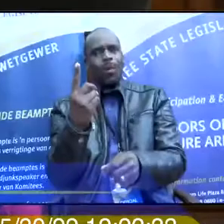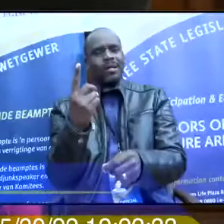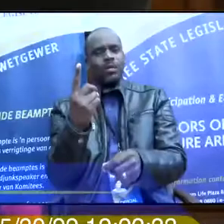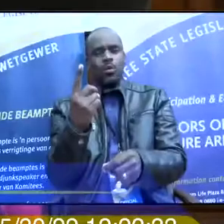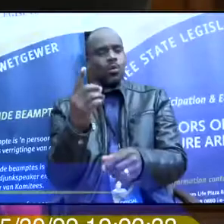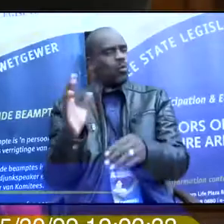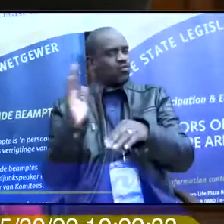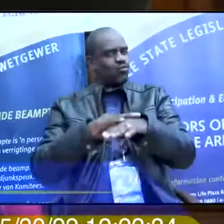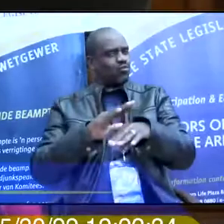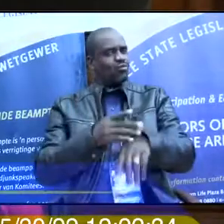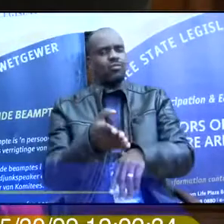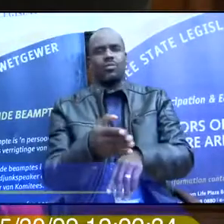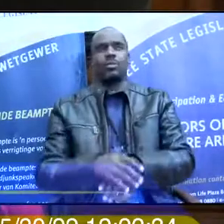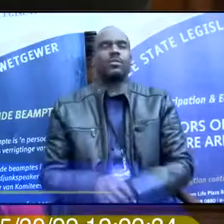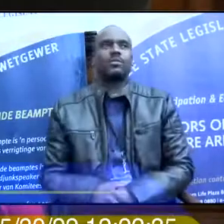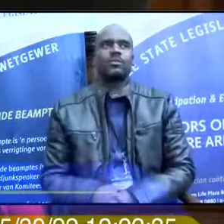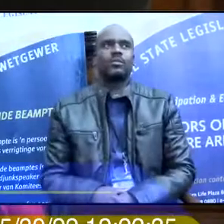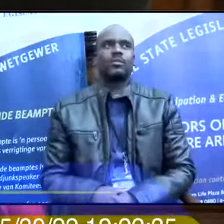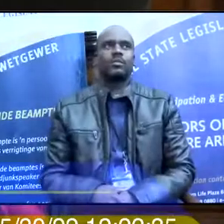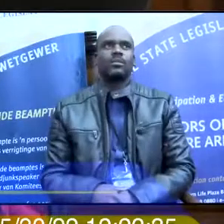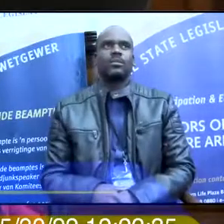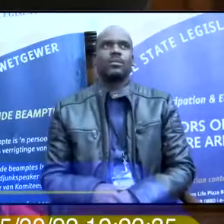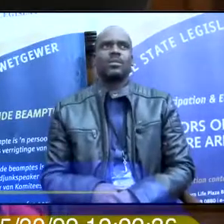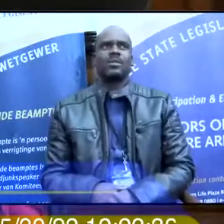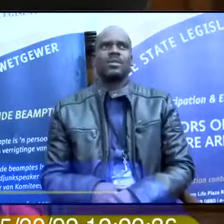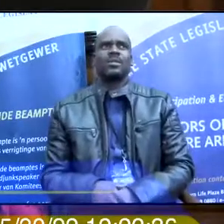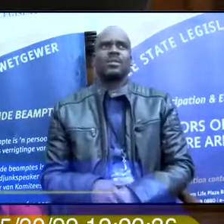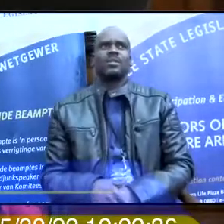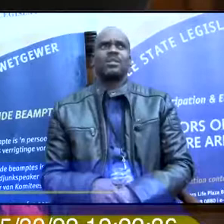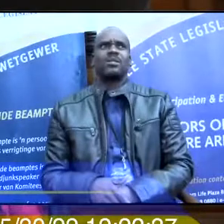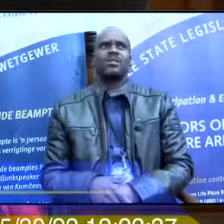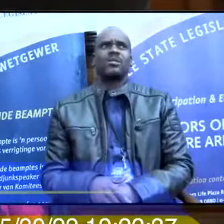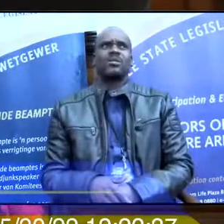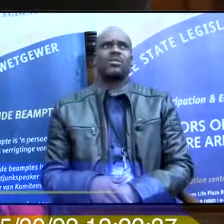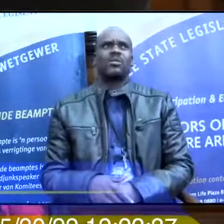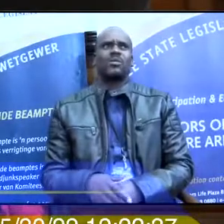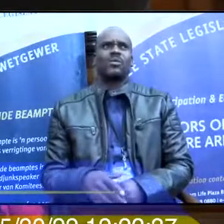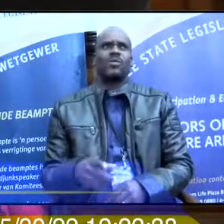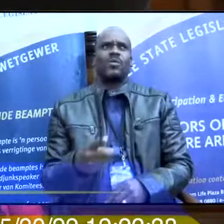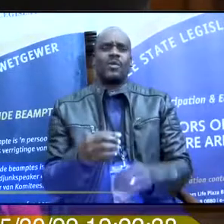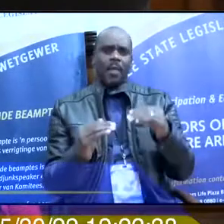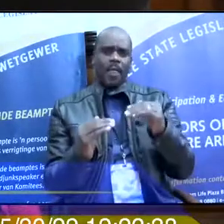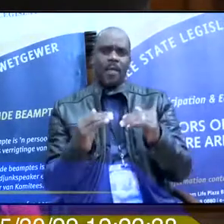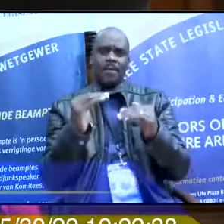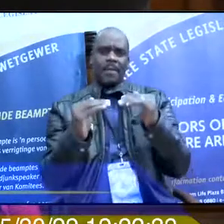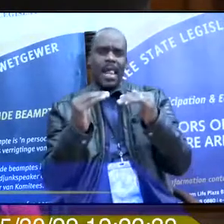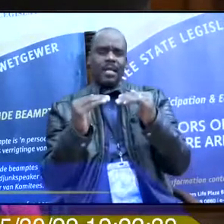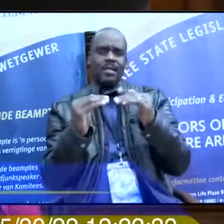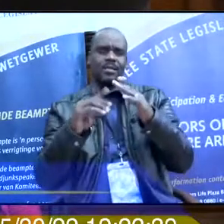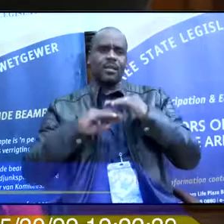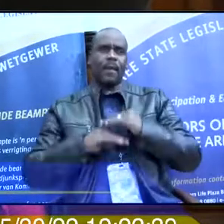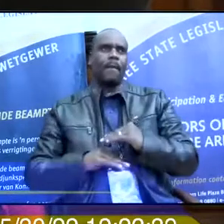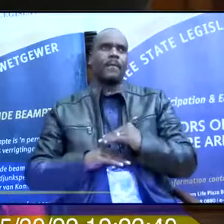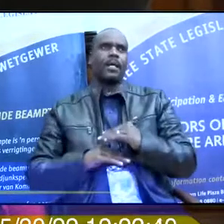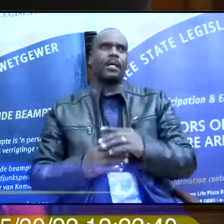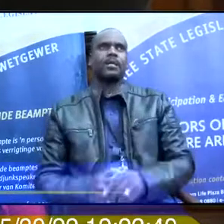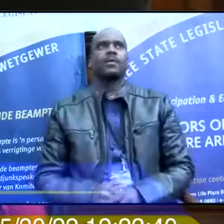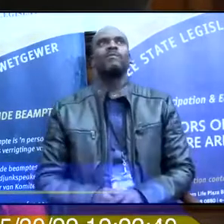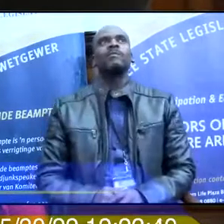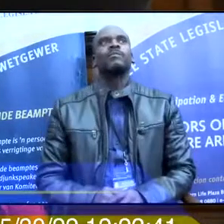figure is around 25. that needs to be we find a balanced day and address that problem